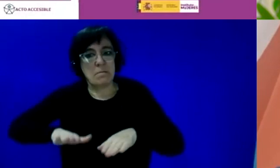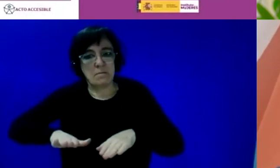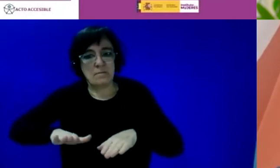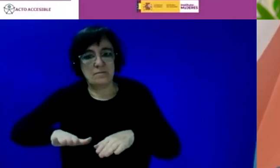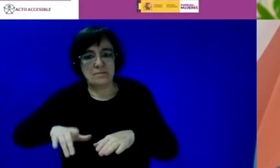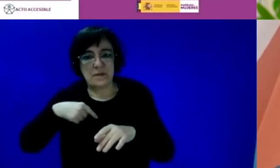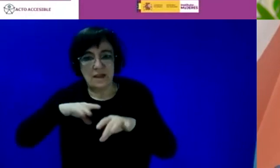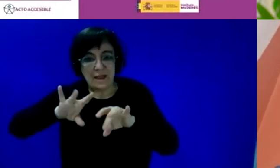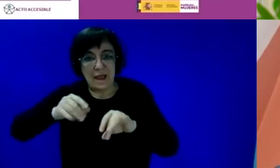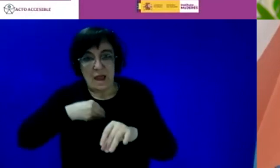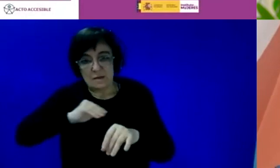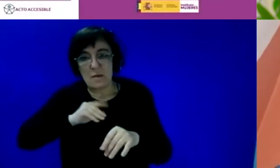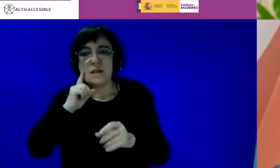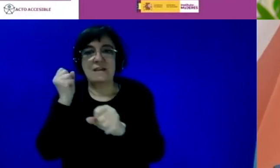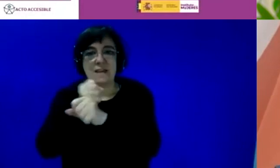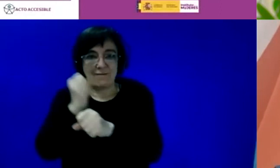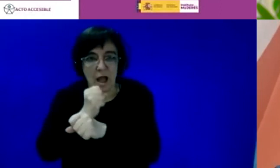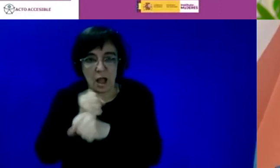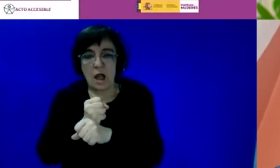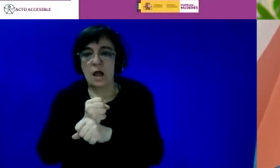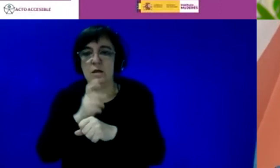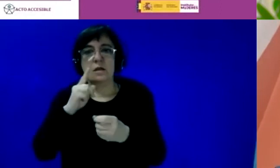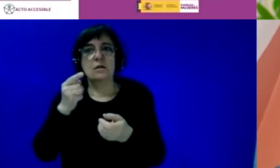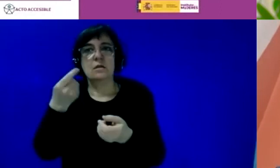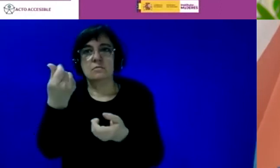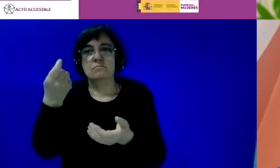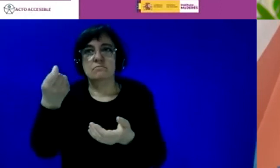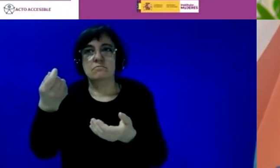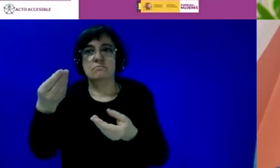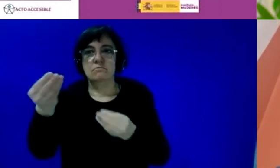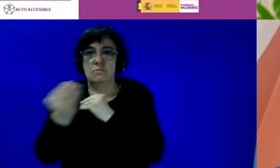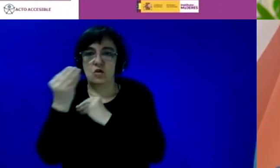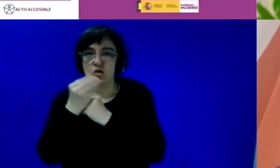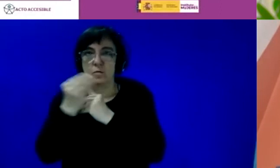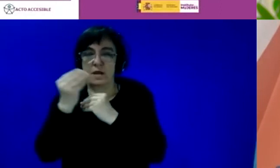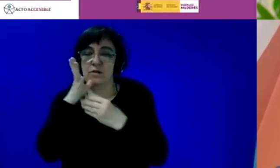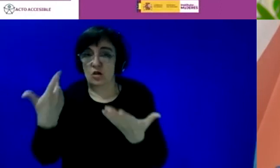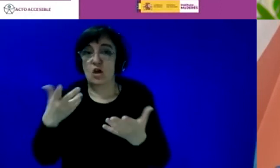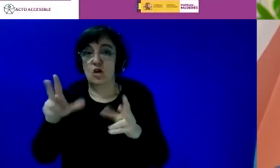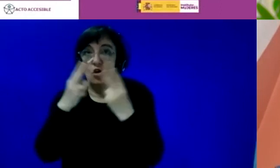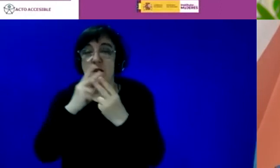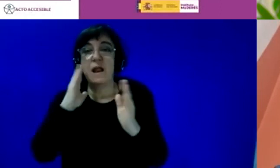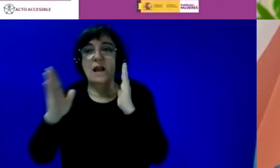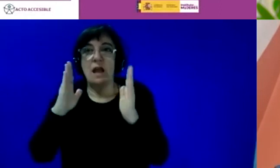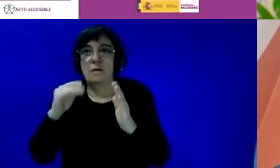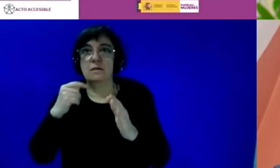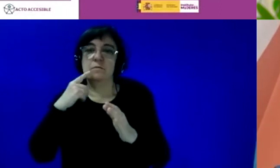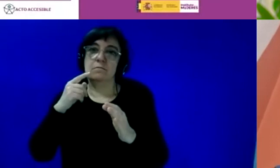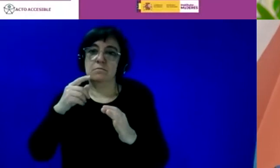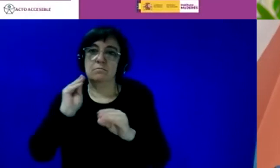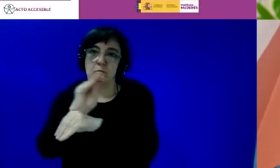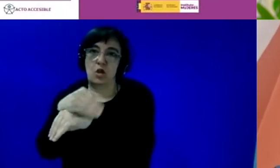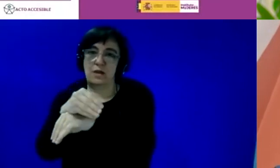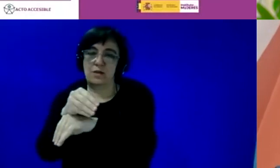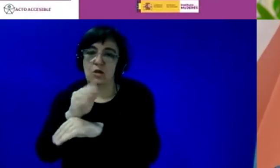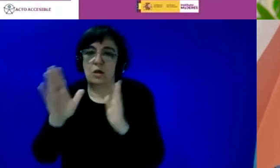And these people will be able to stay in Spain, will be able to work, will be able to receive social services.